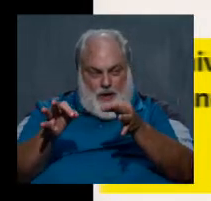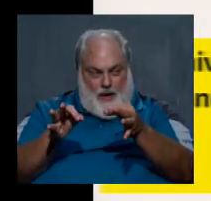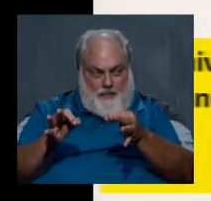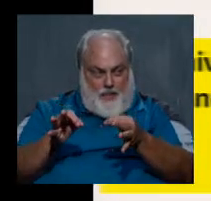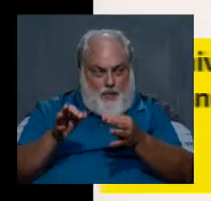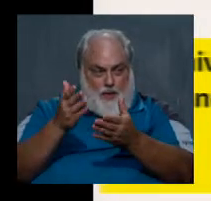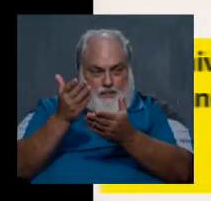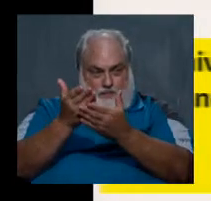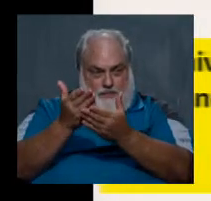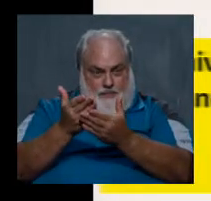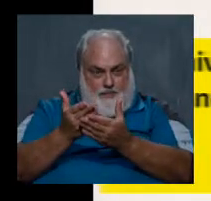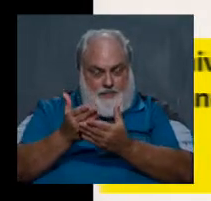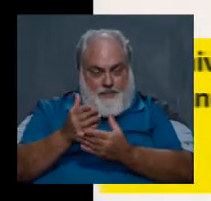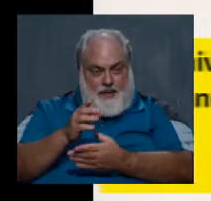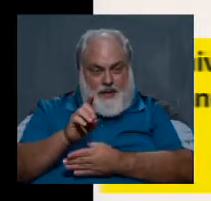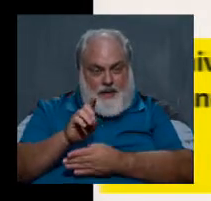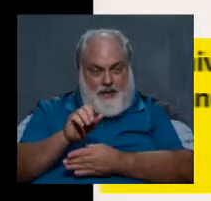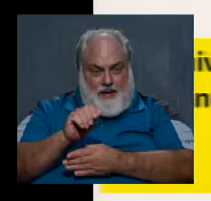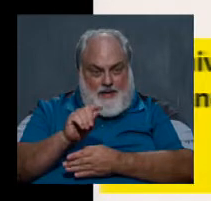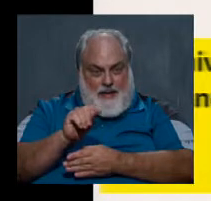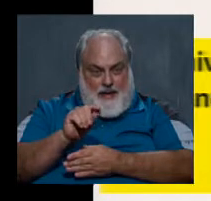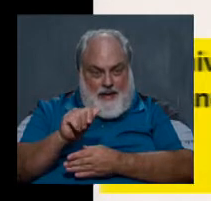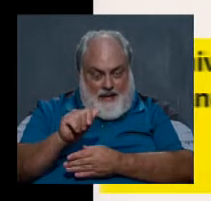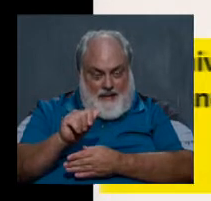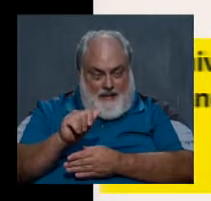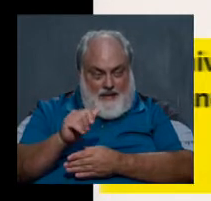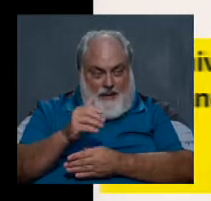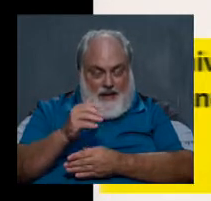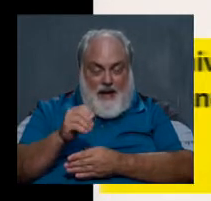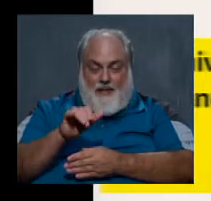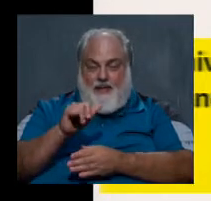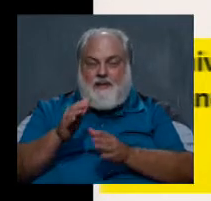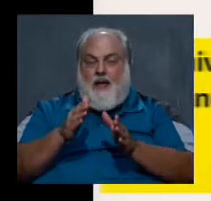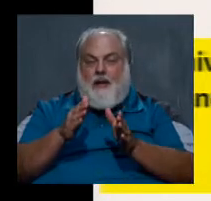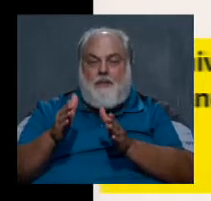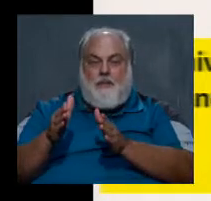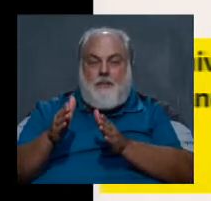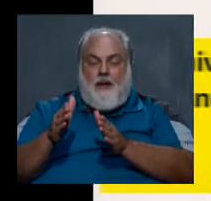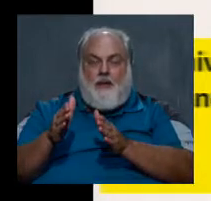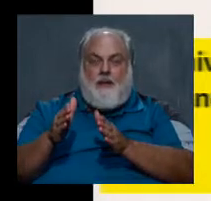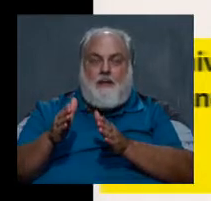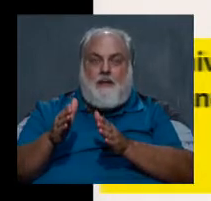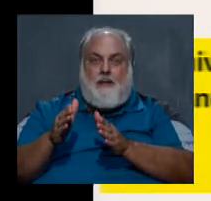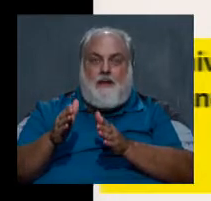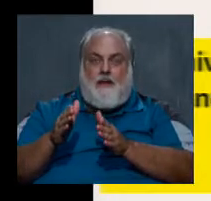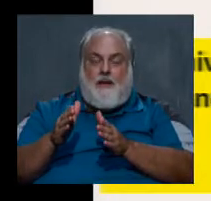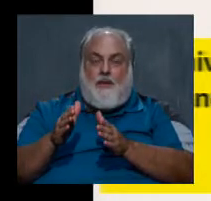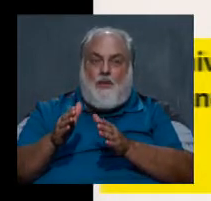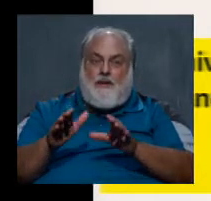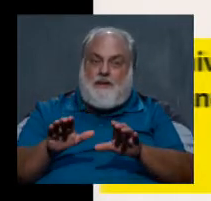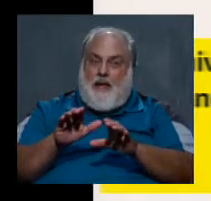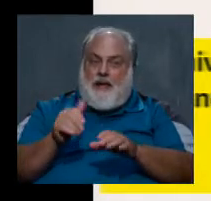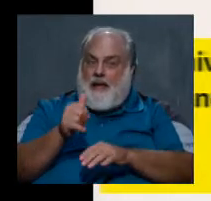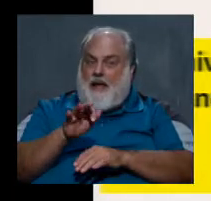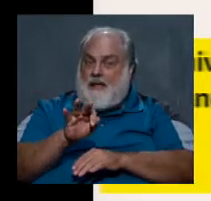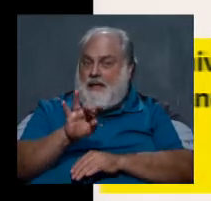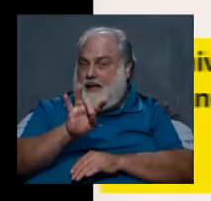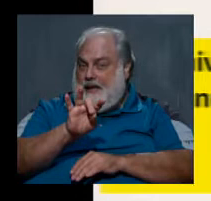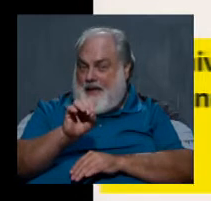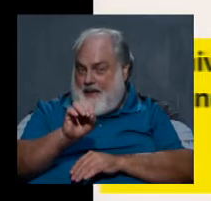dated. And this corridor plan, I believe, was done in the 1980s.